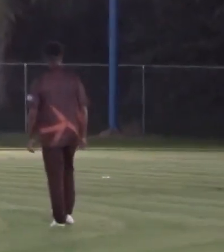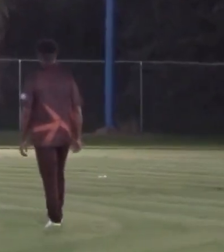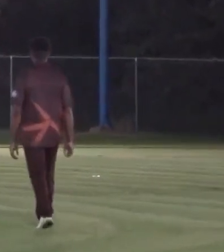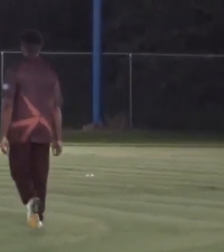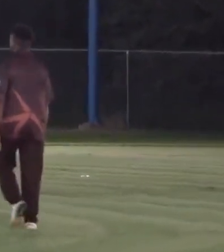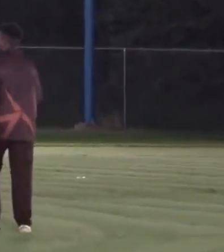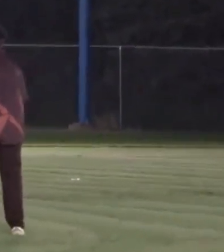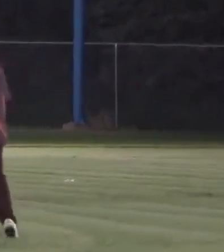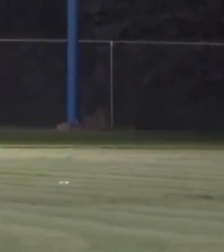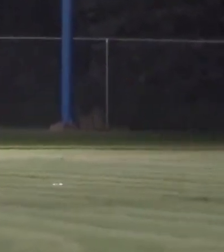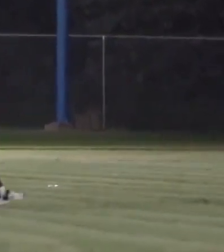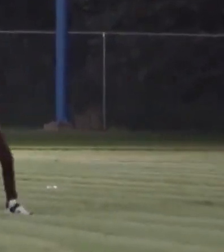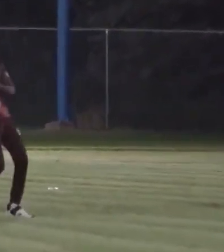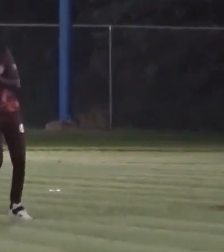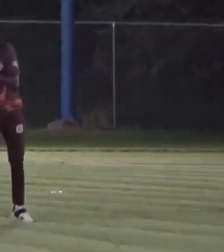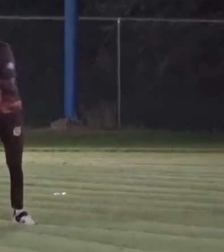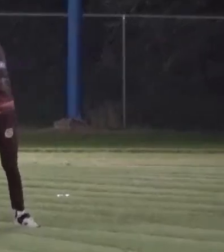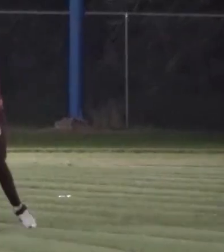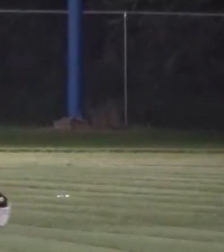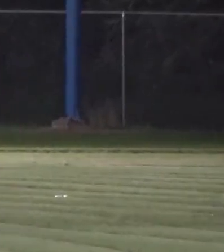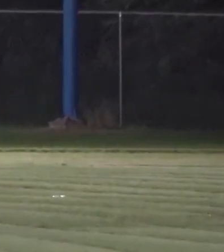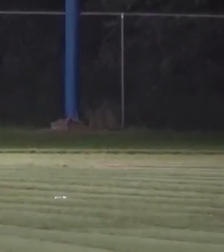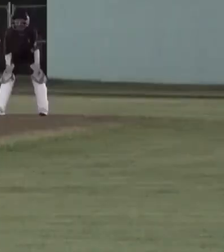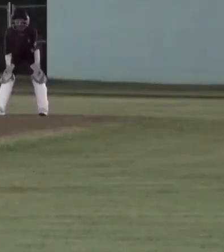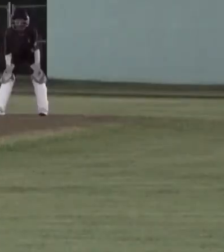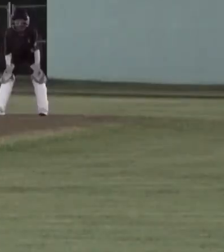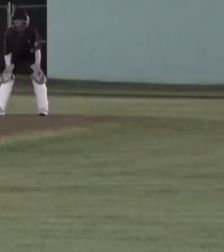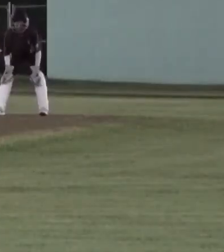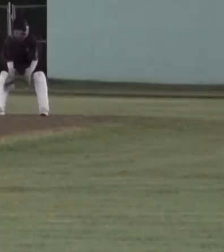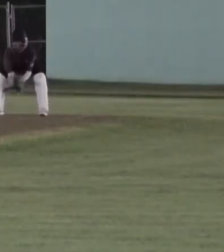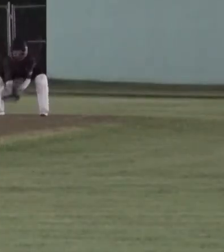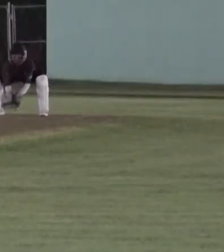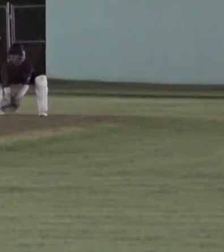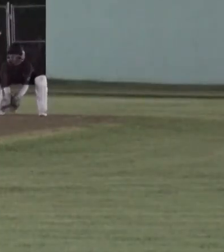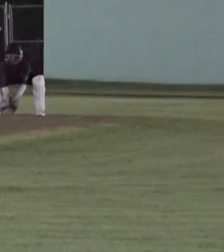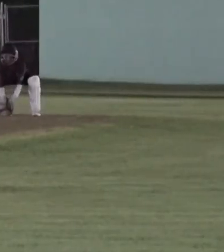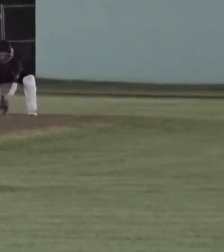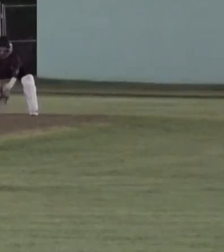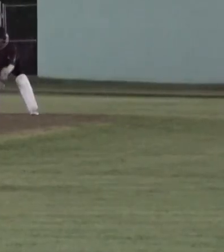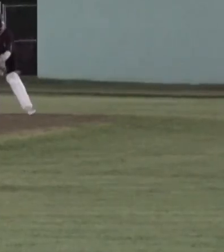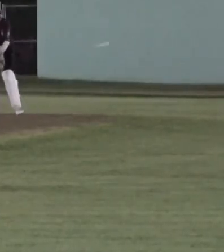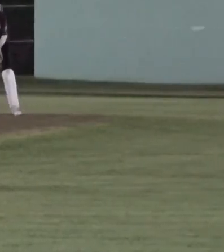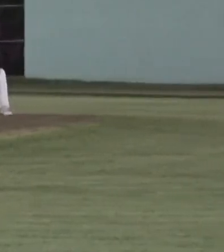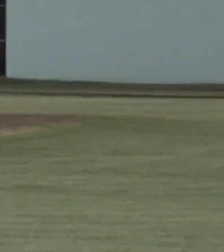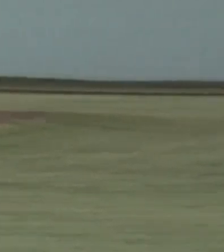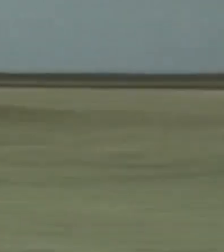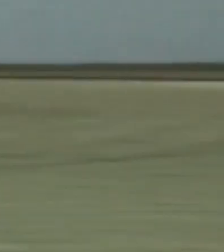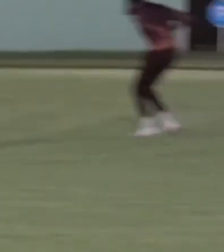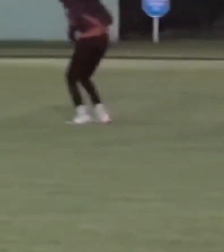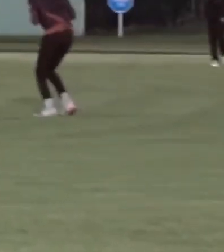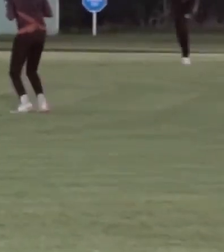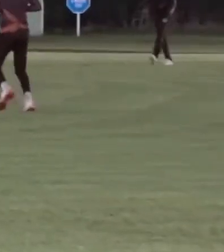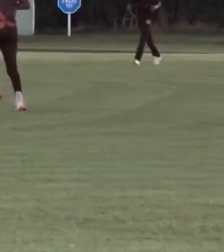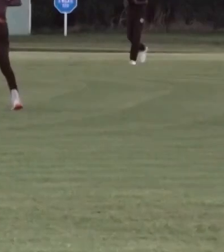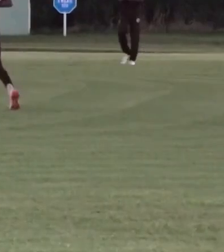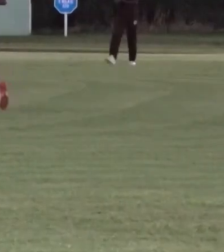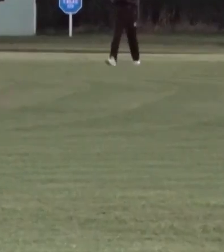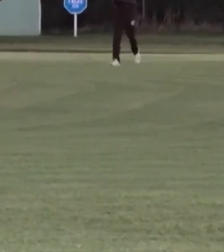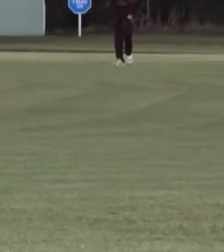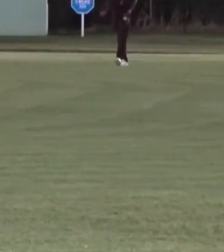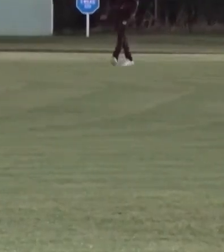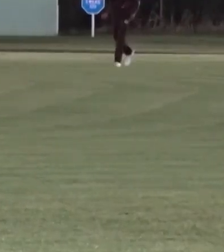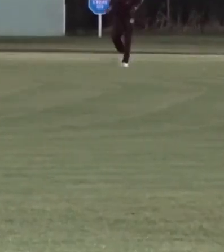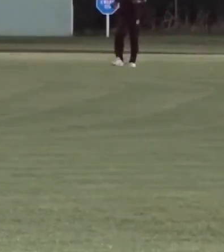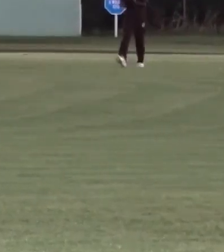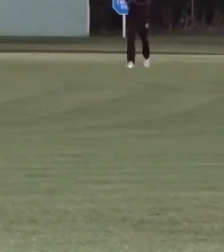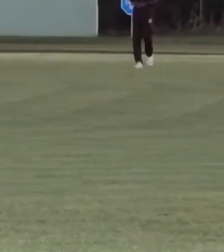Payne, the bowler, 36 for 2 after 5 overs. 10 runs later, R.J. Gibbons into Brown. Down on one